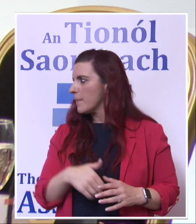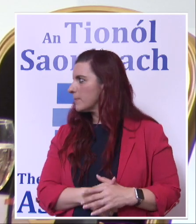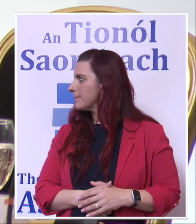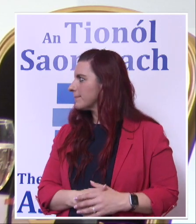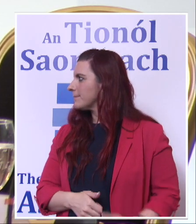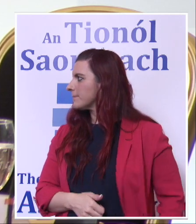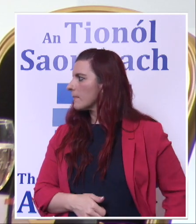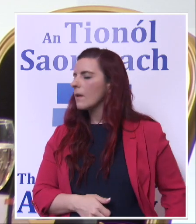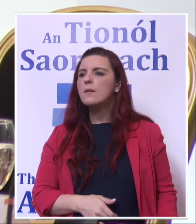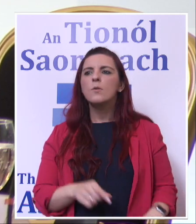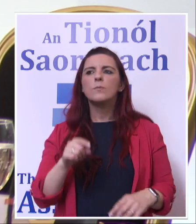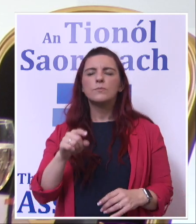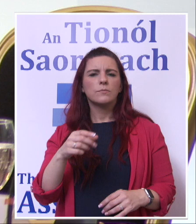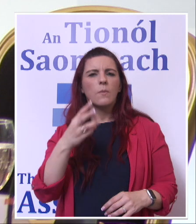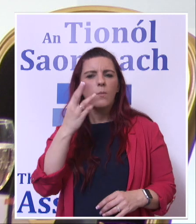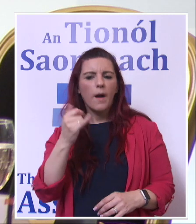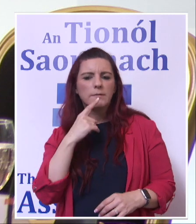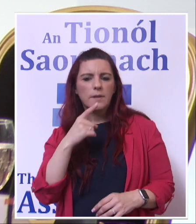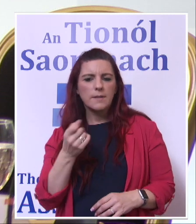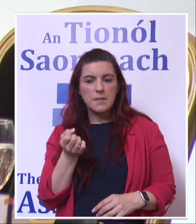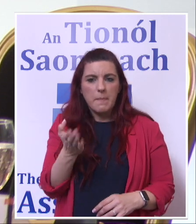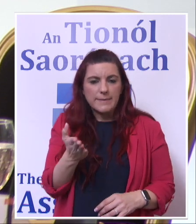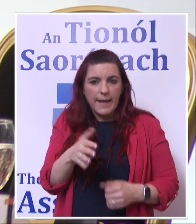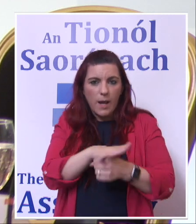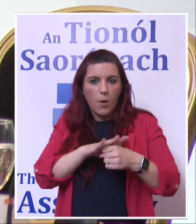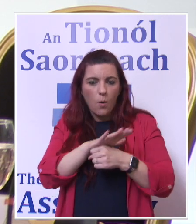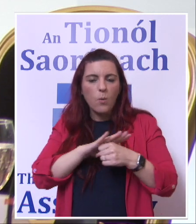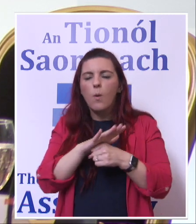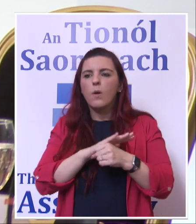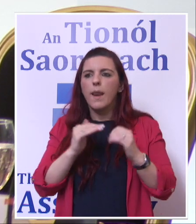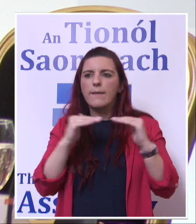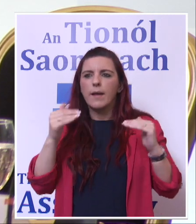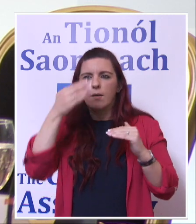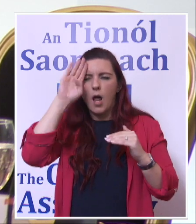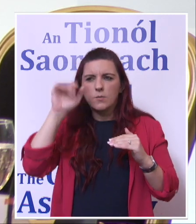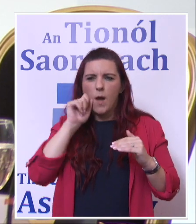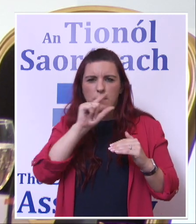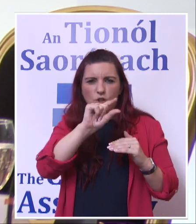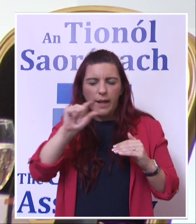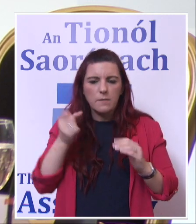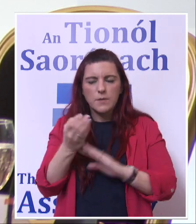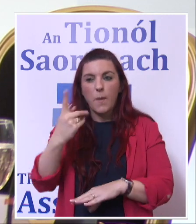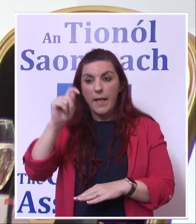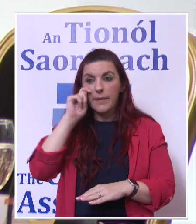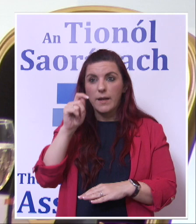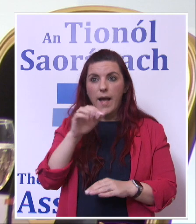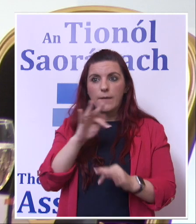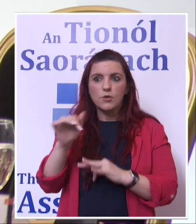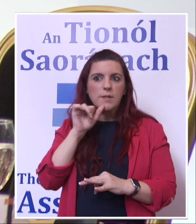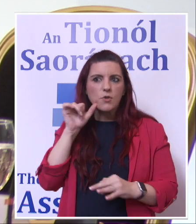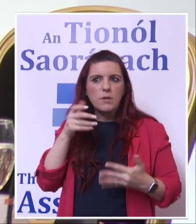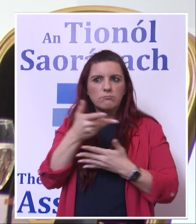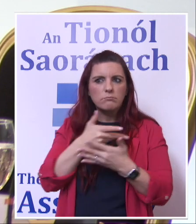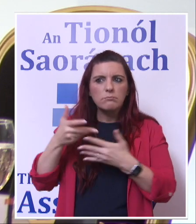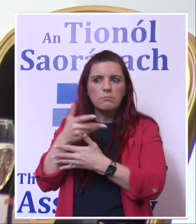Right. Why is there such little spending at local level in Ireland? I think from listening to all the contributions yesterday and so on, and you were